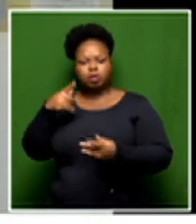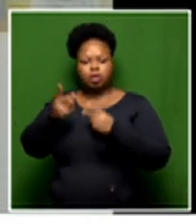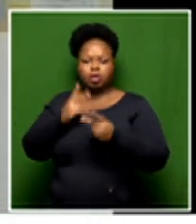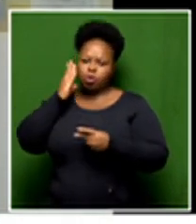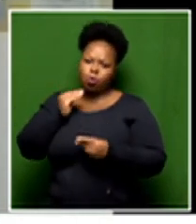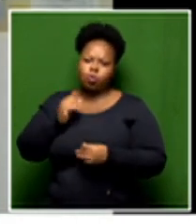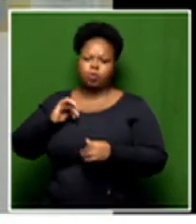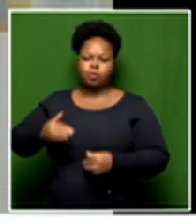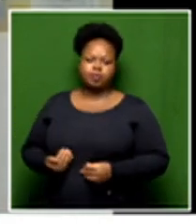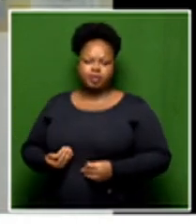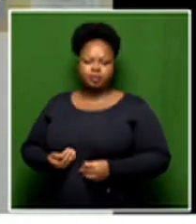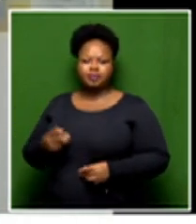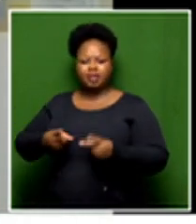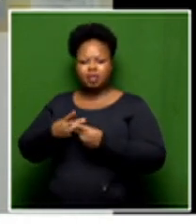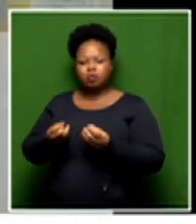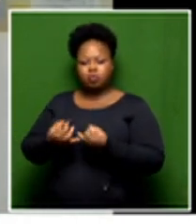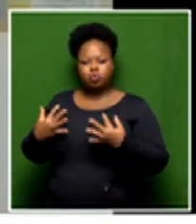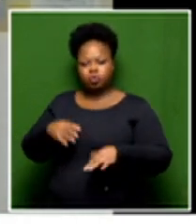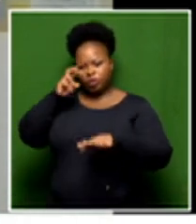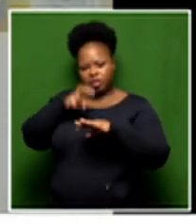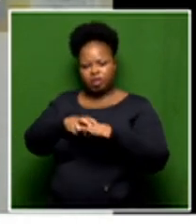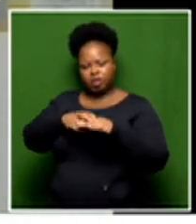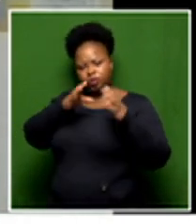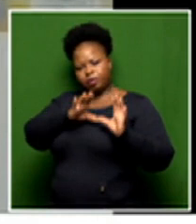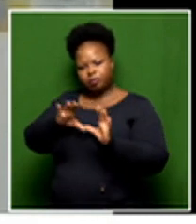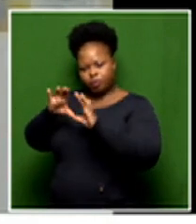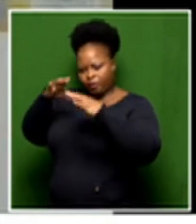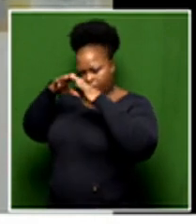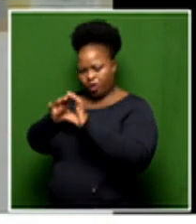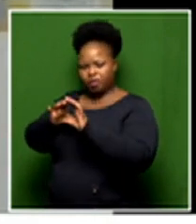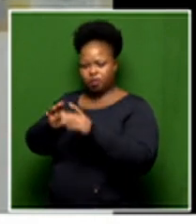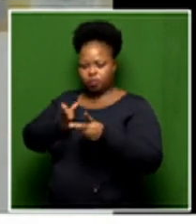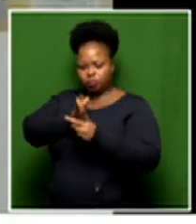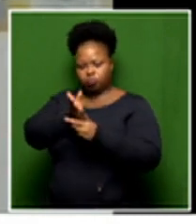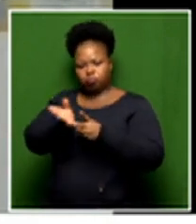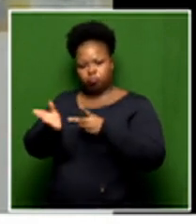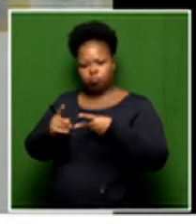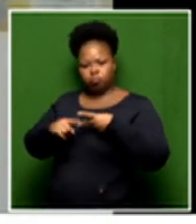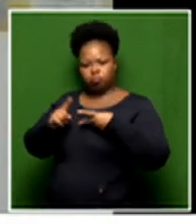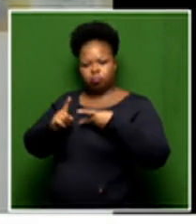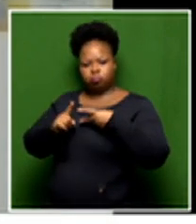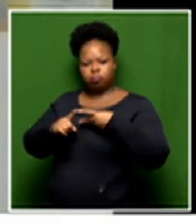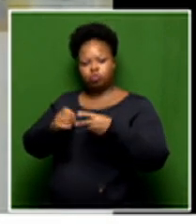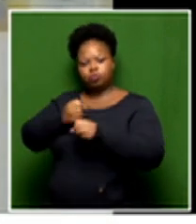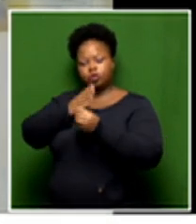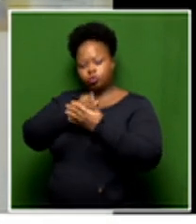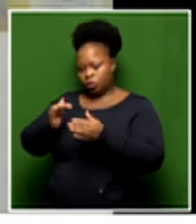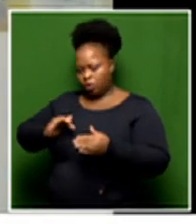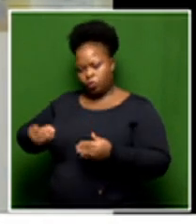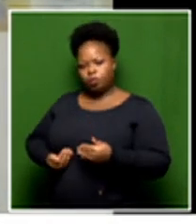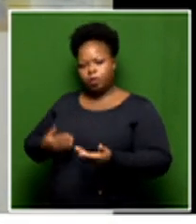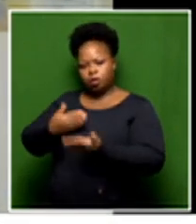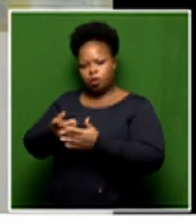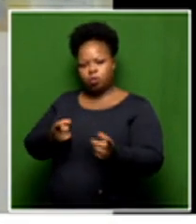women. And much of that needs to be directed twofold. One is ensuring that women